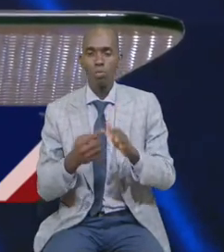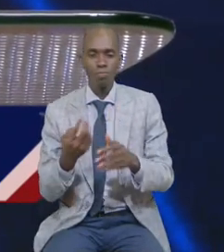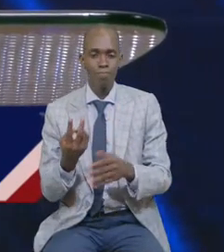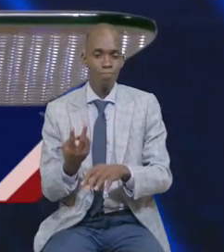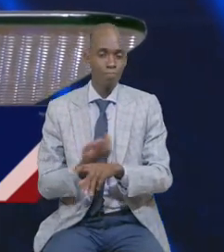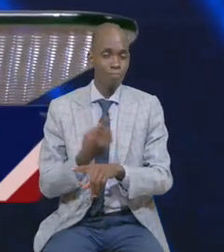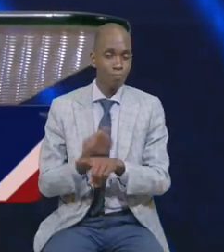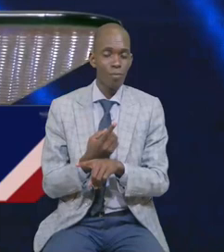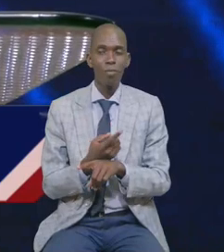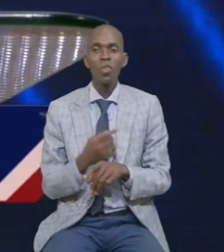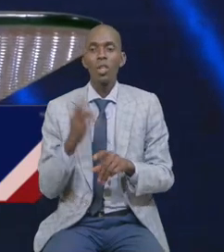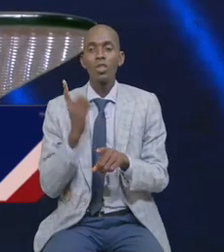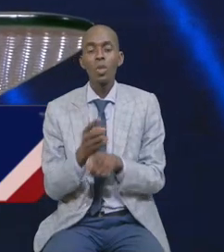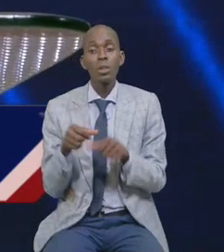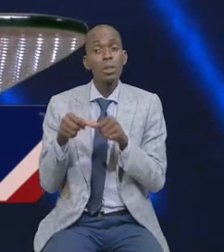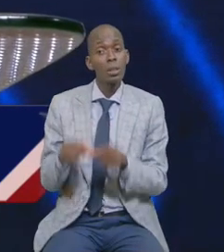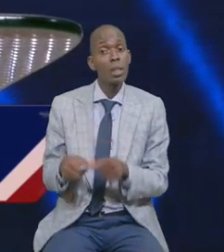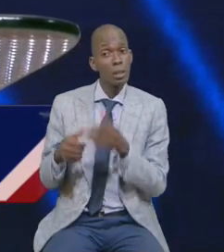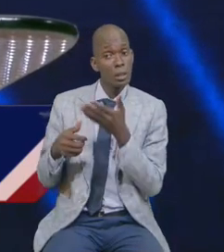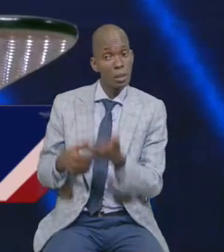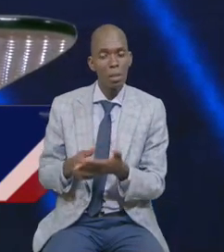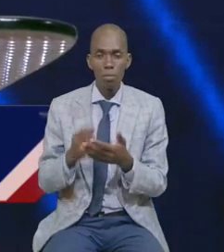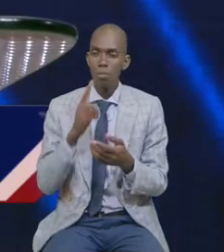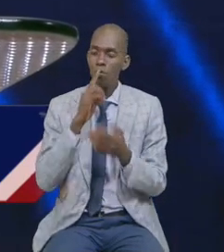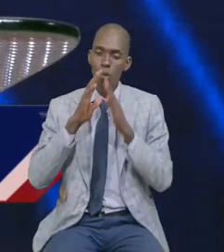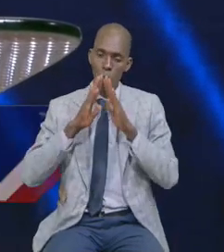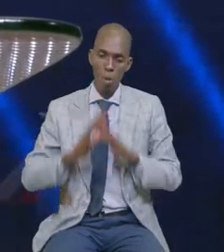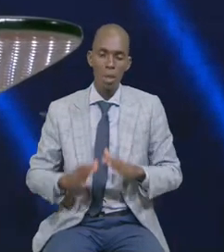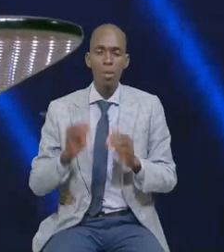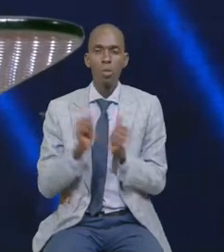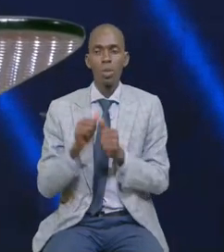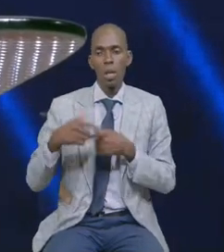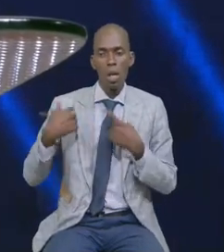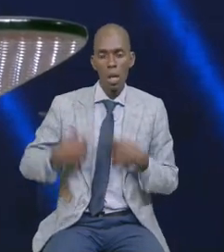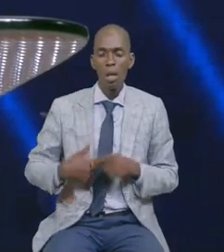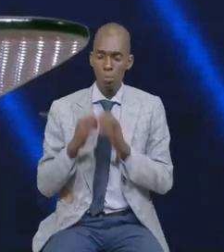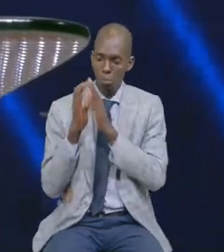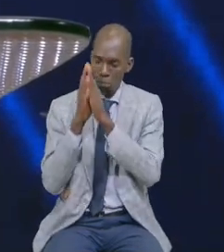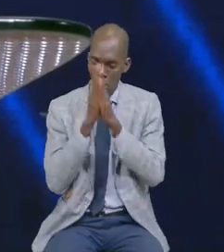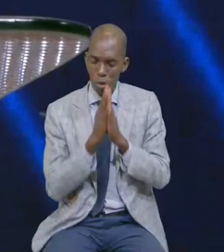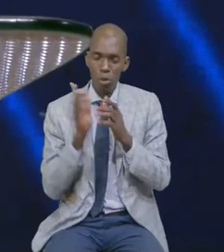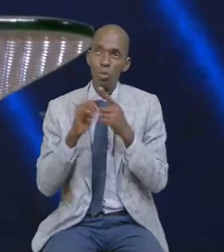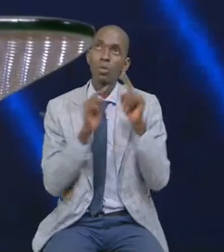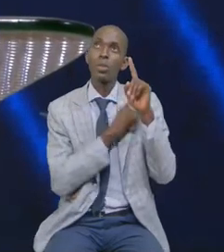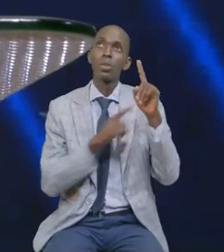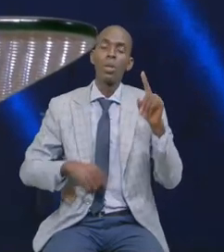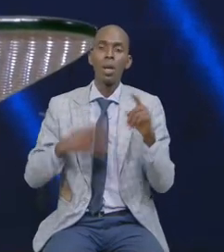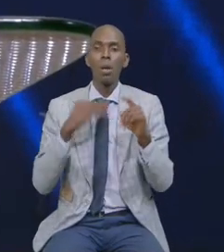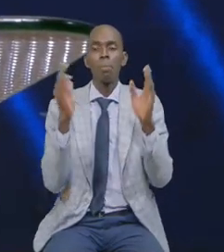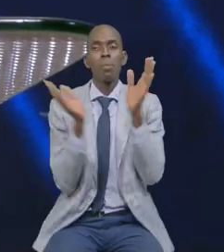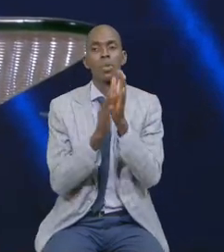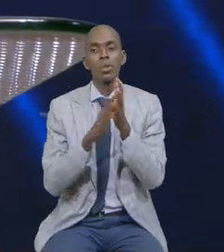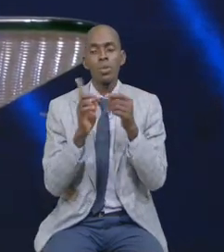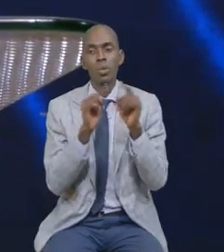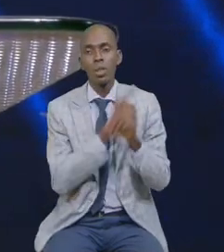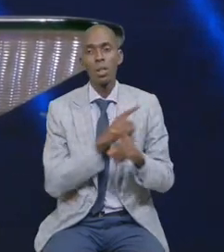Just stay there, quiet with your heart, offering prayer unto the Lord and praises unto the